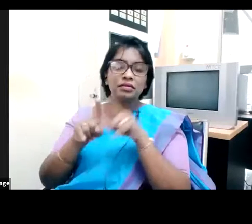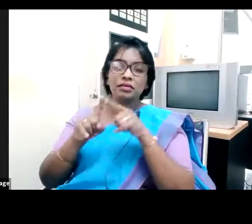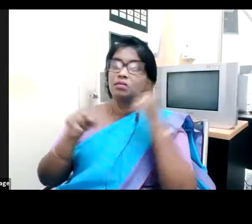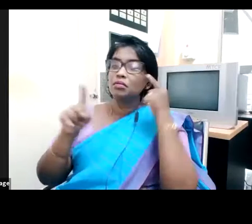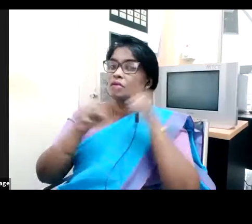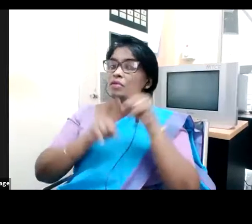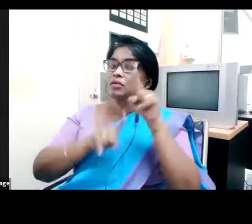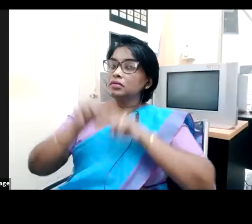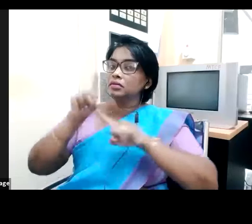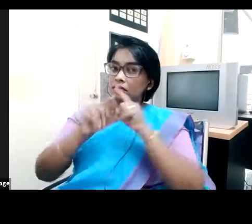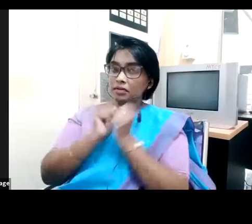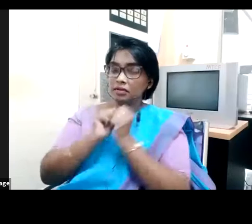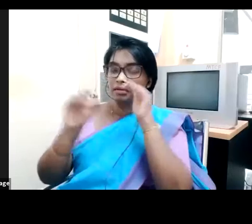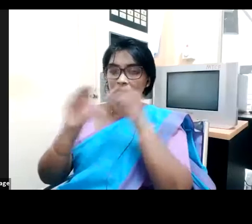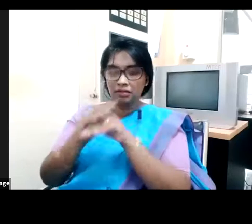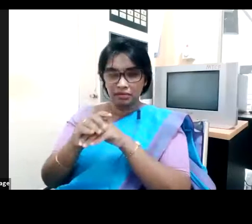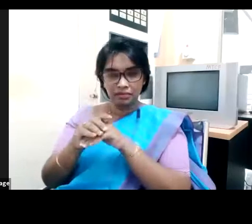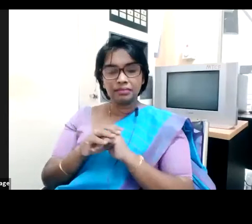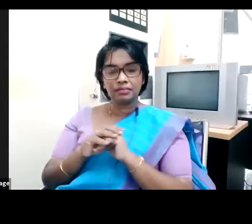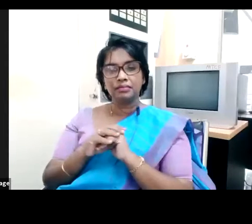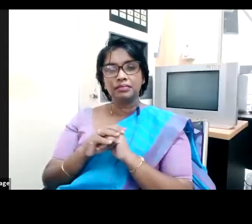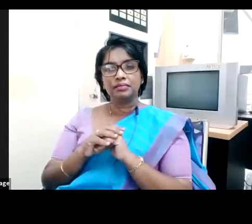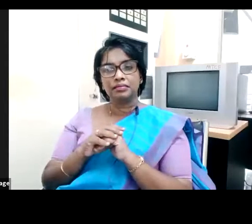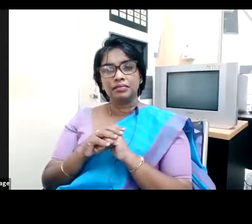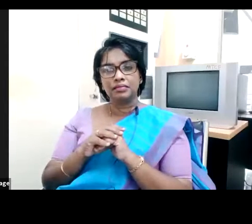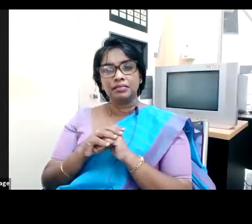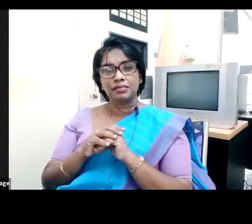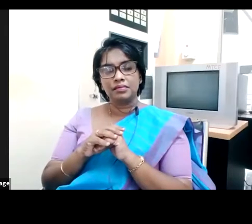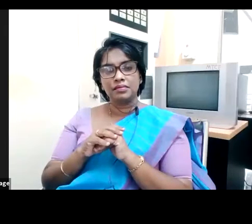at these times,